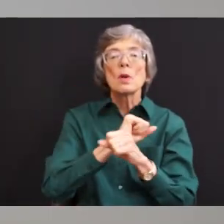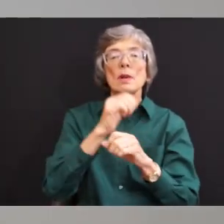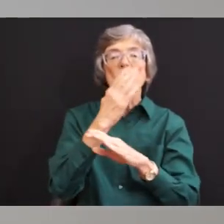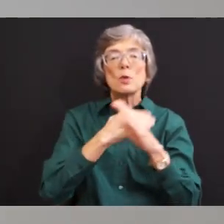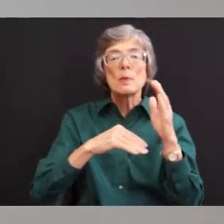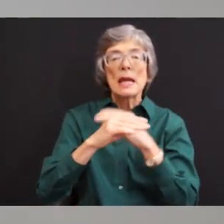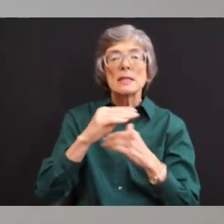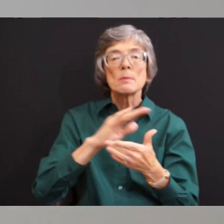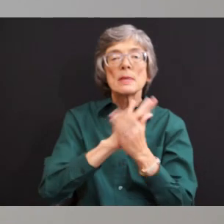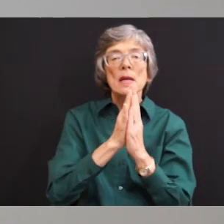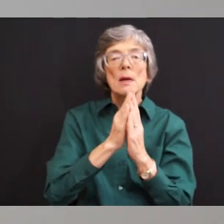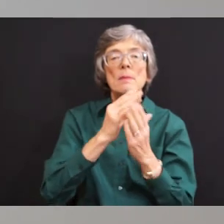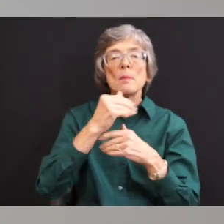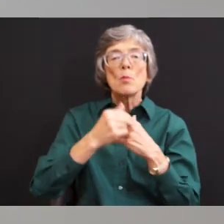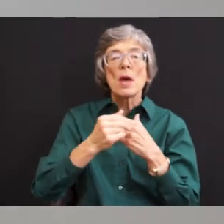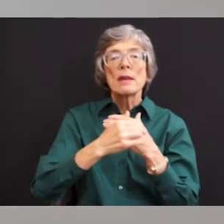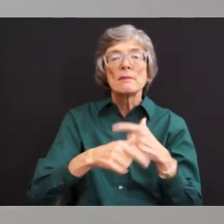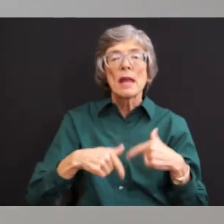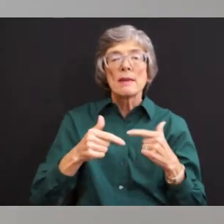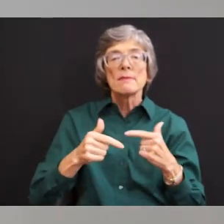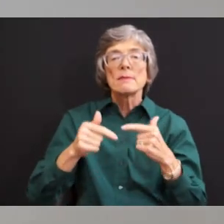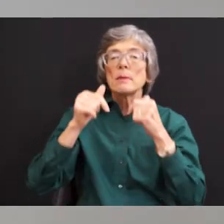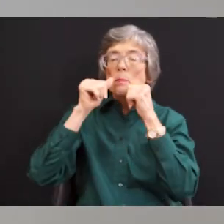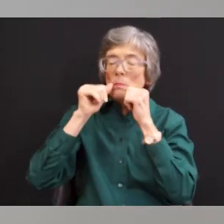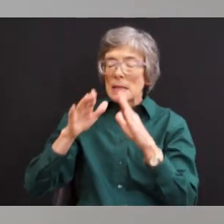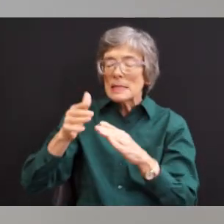Blessed be God forever.